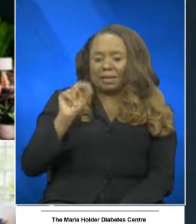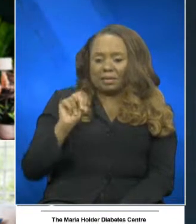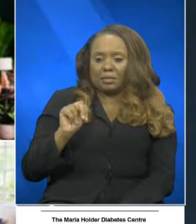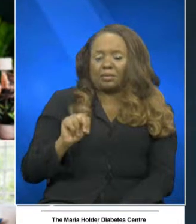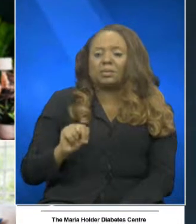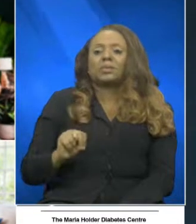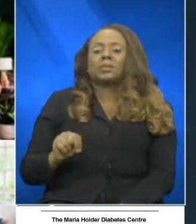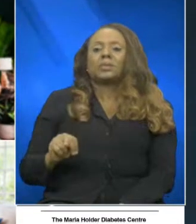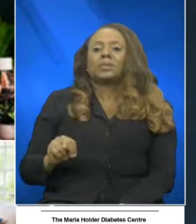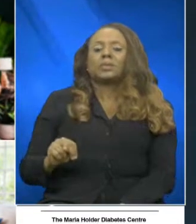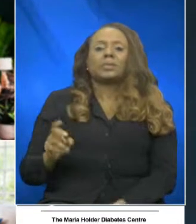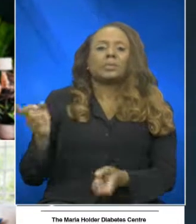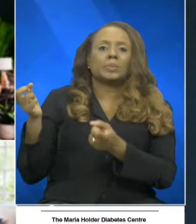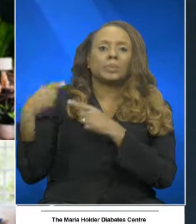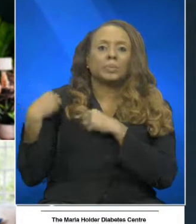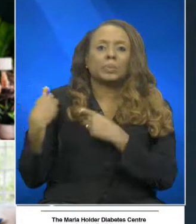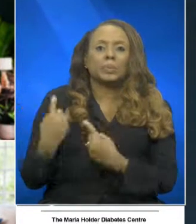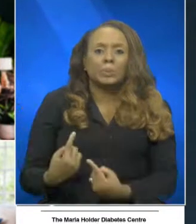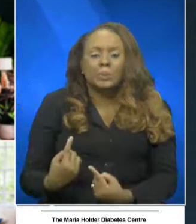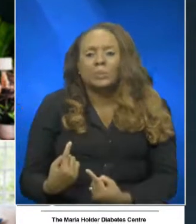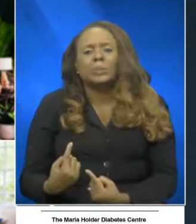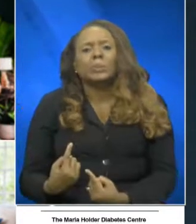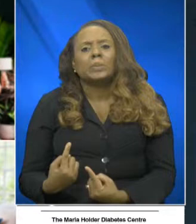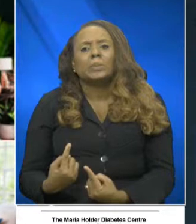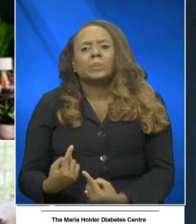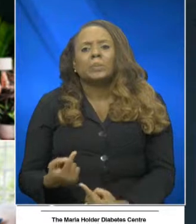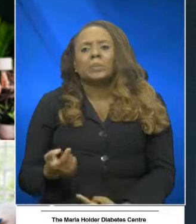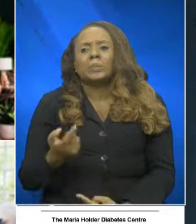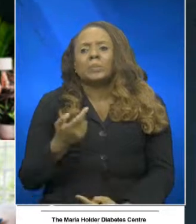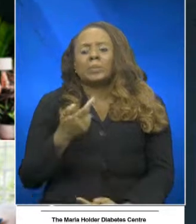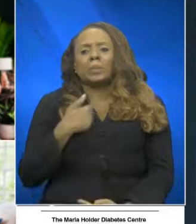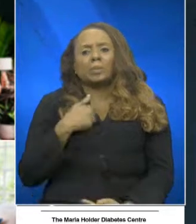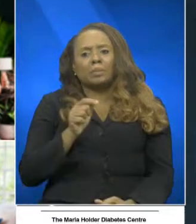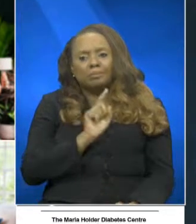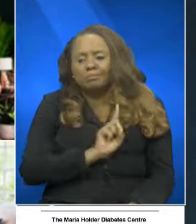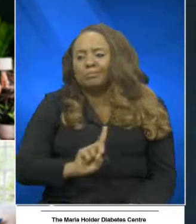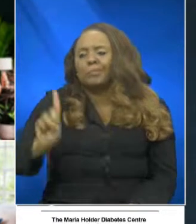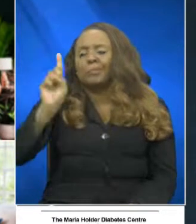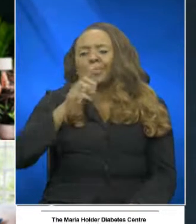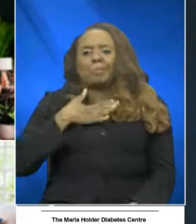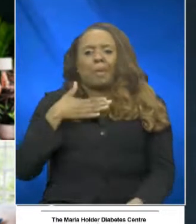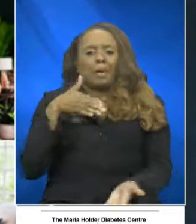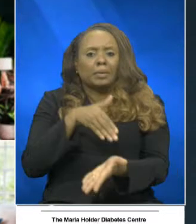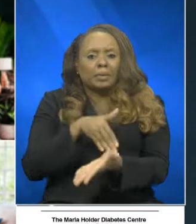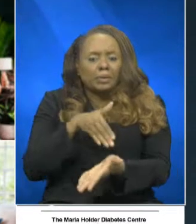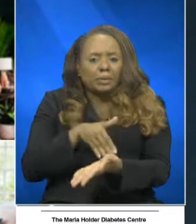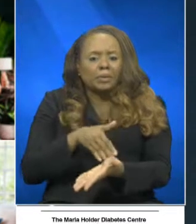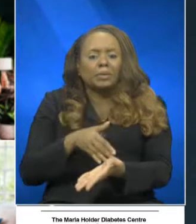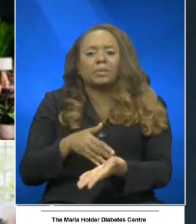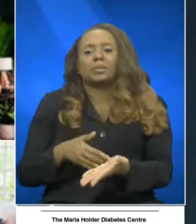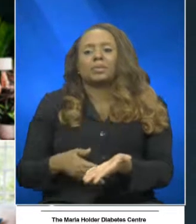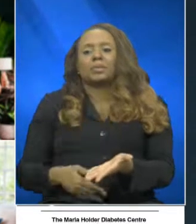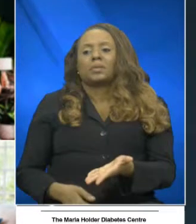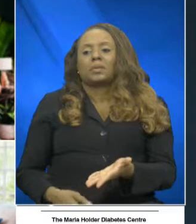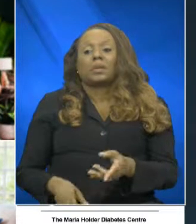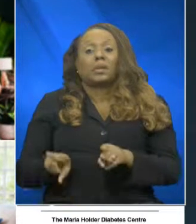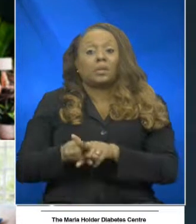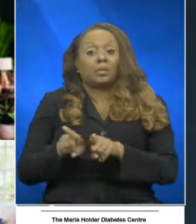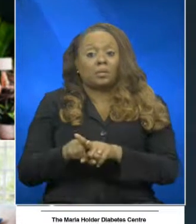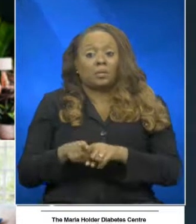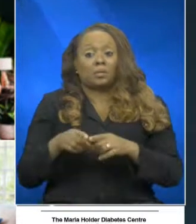since then I've been attending my doctor, and I'm also a heart